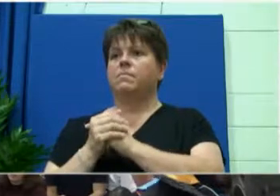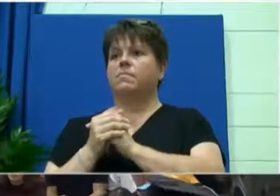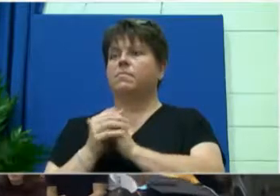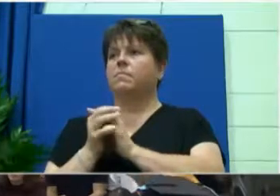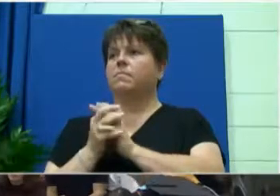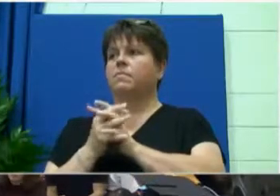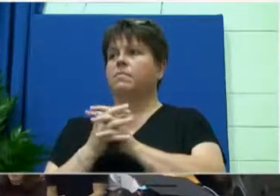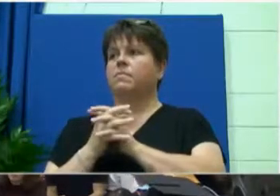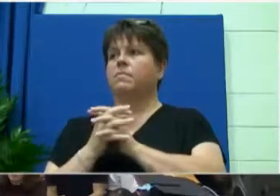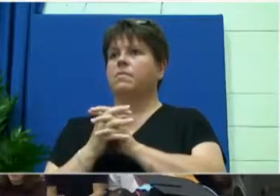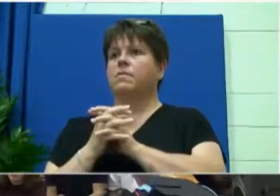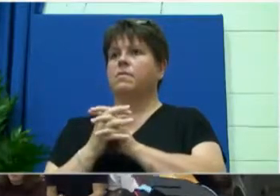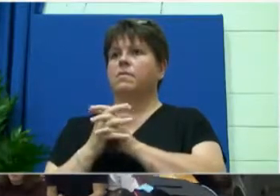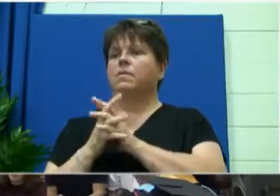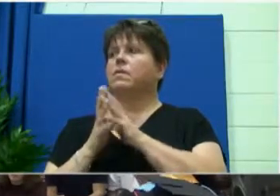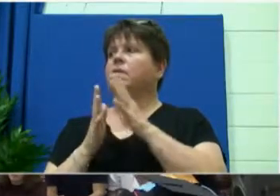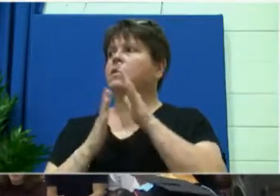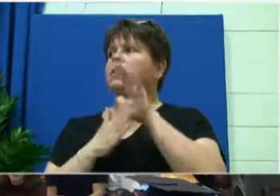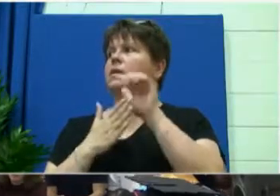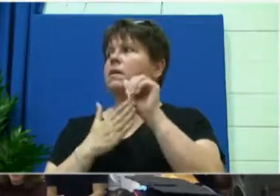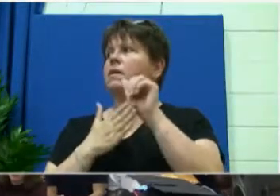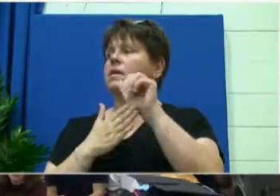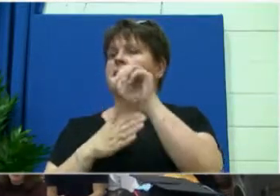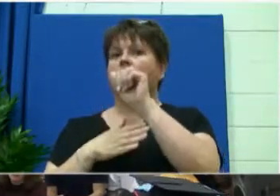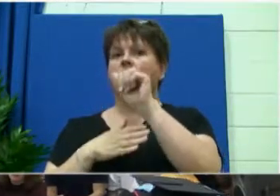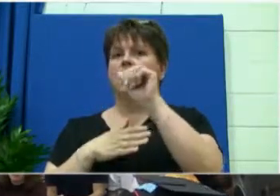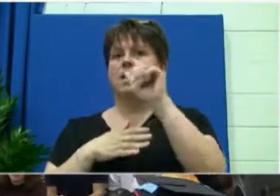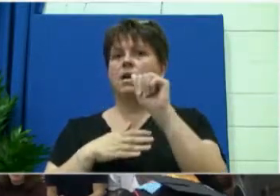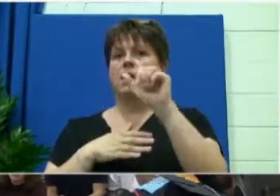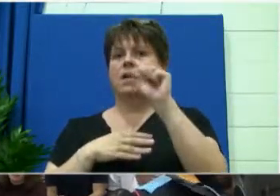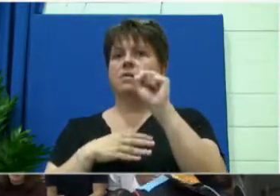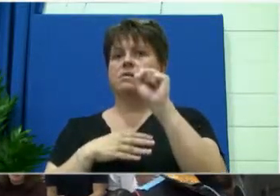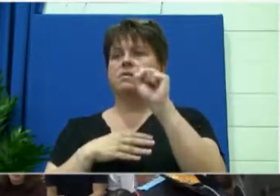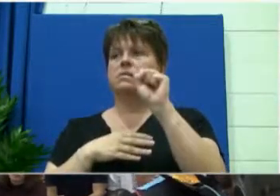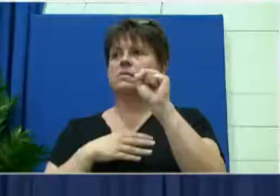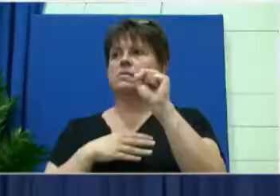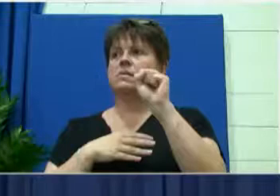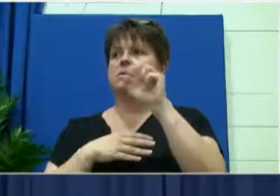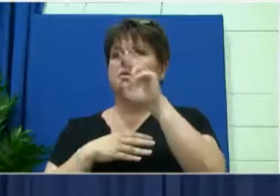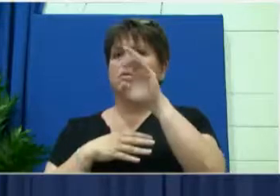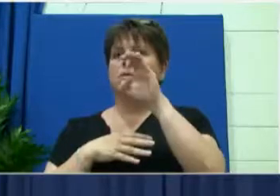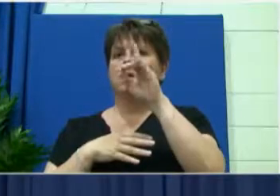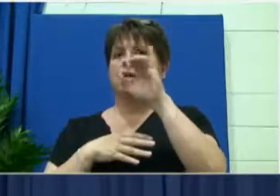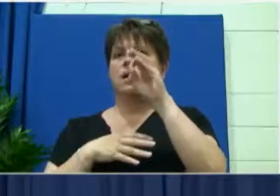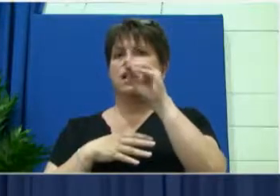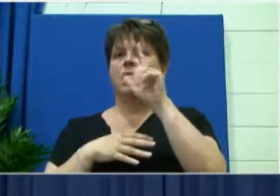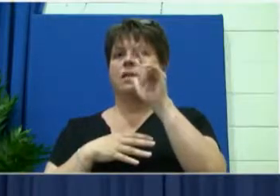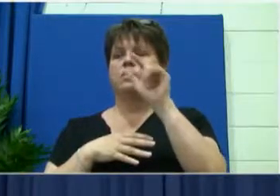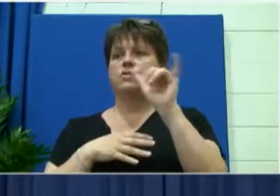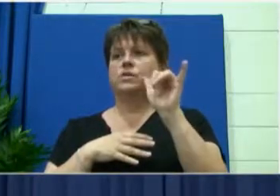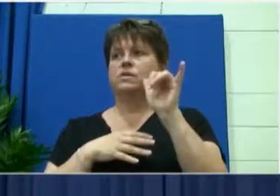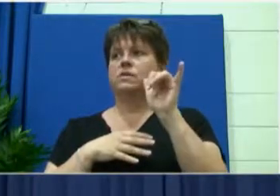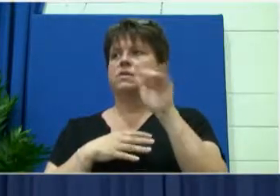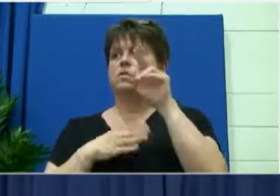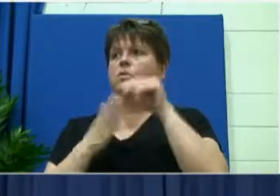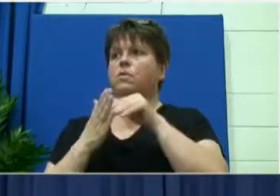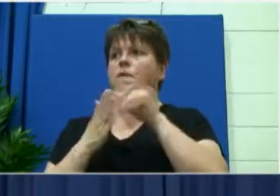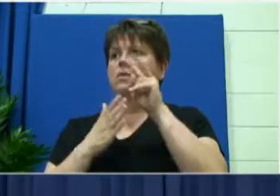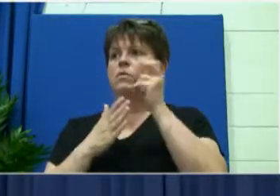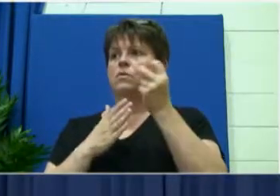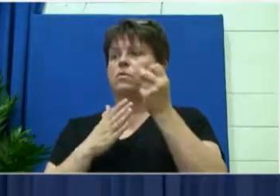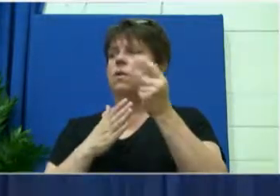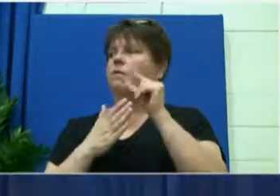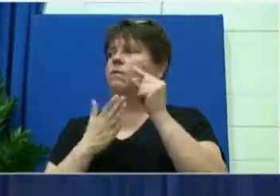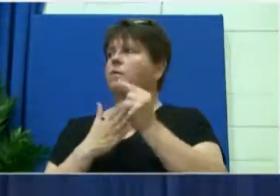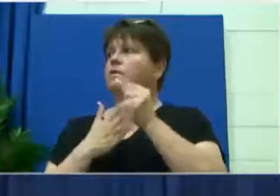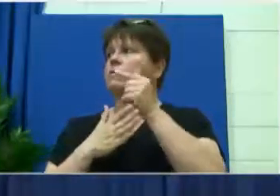Taylor McCullough of Greenup is receiving an Associate in Applied Science degree in Radiology. She is a 2012